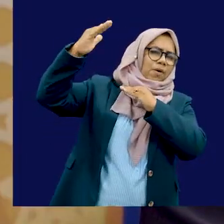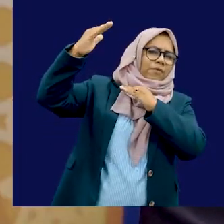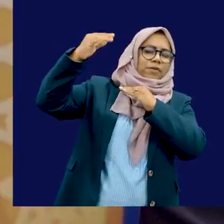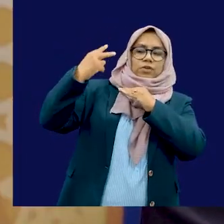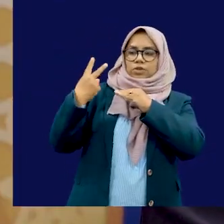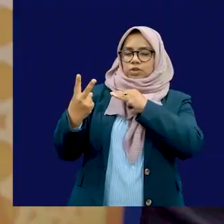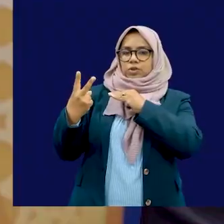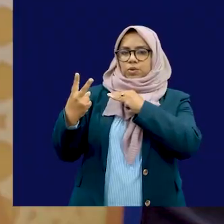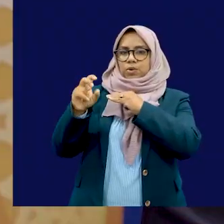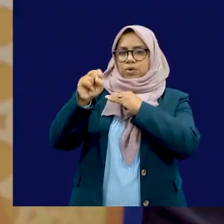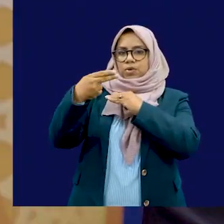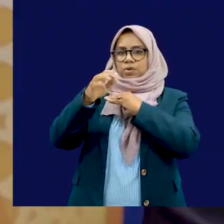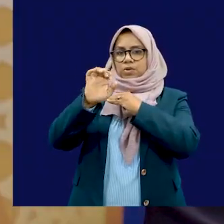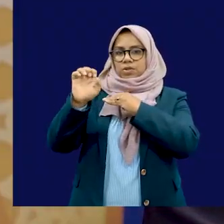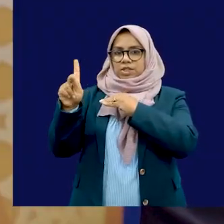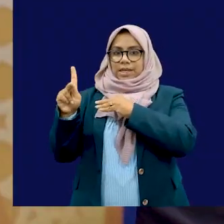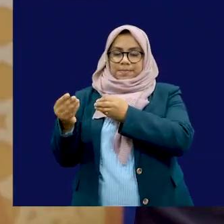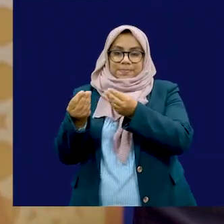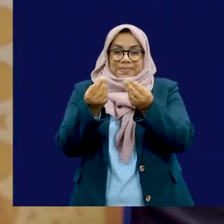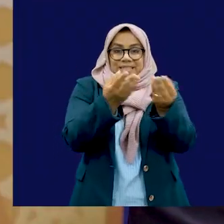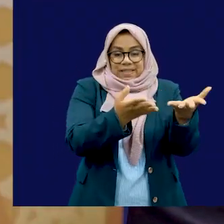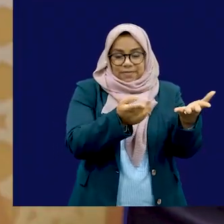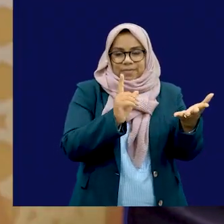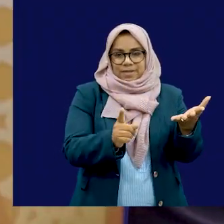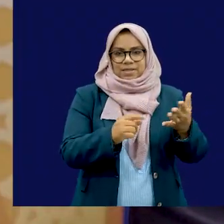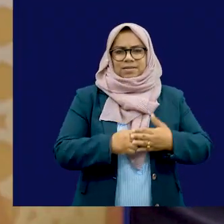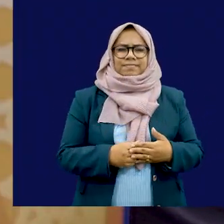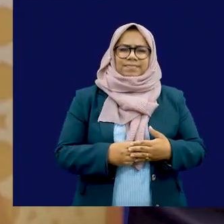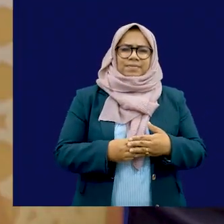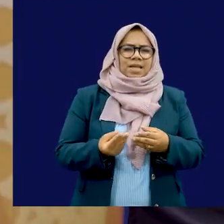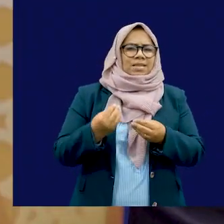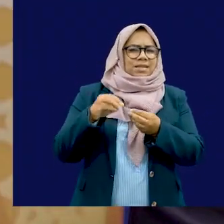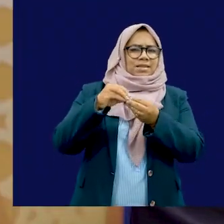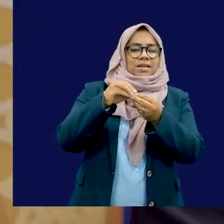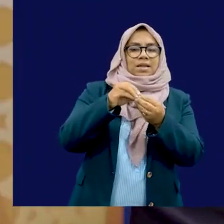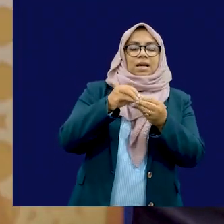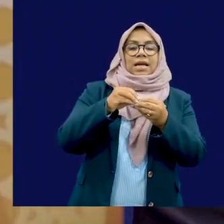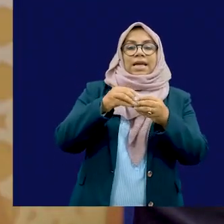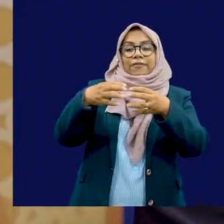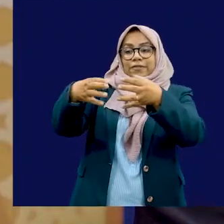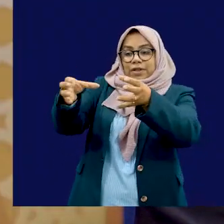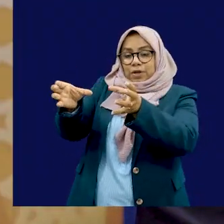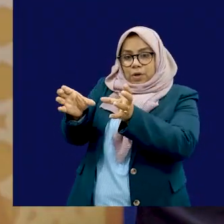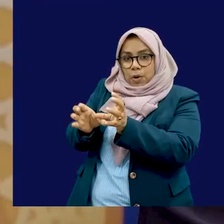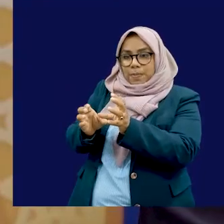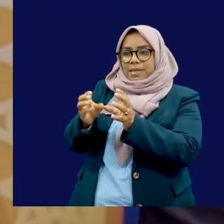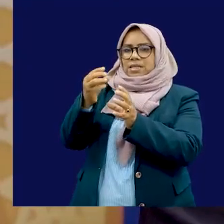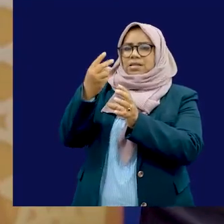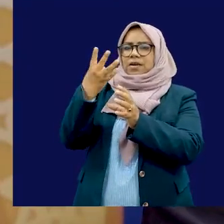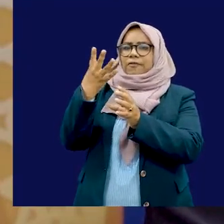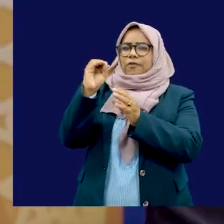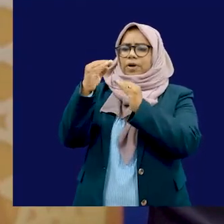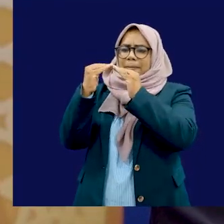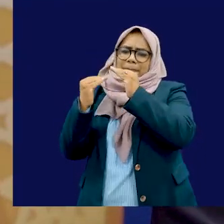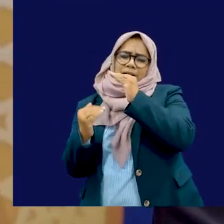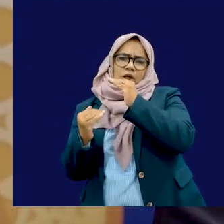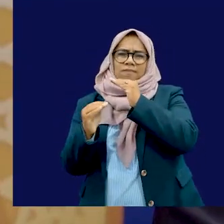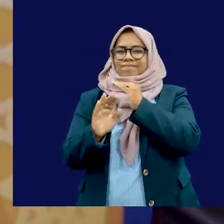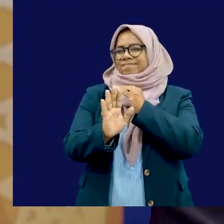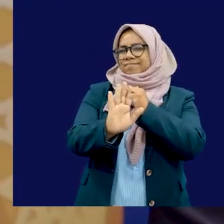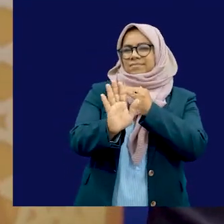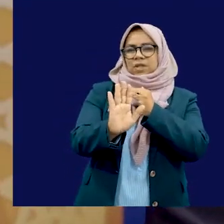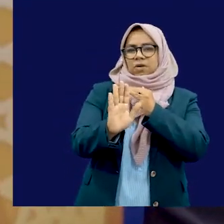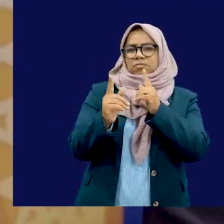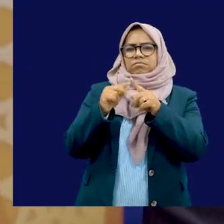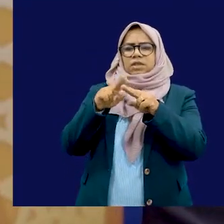then 2 sheep are due, and so on. If the flock is less than 40, no zakat is due unless